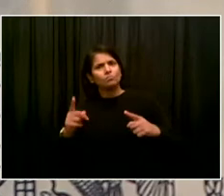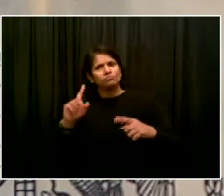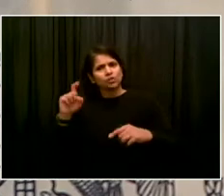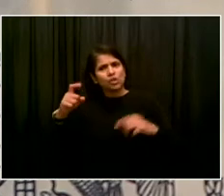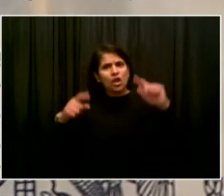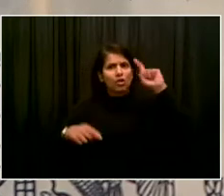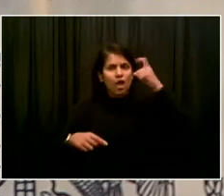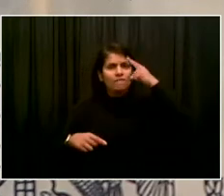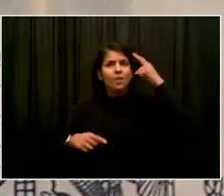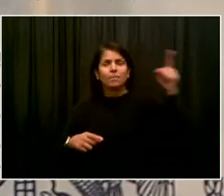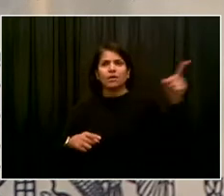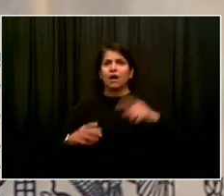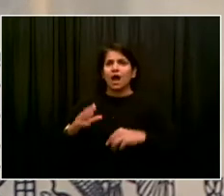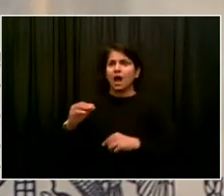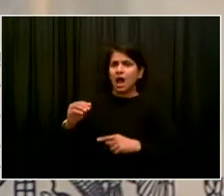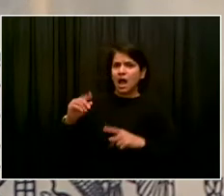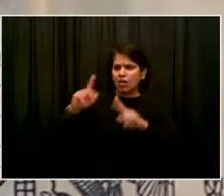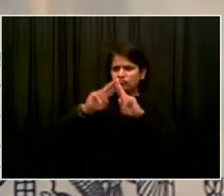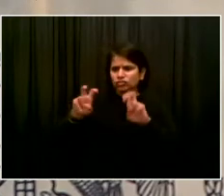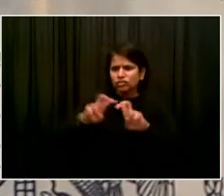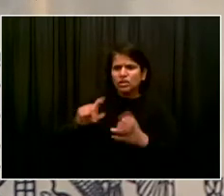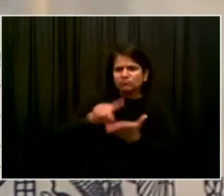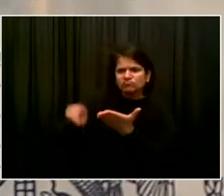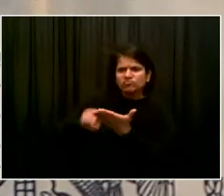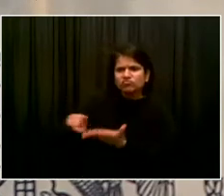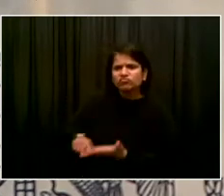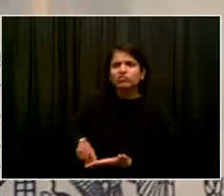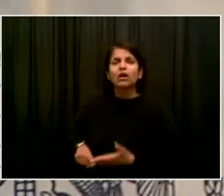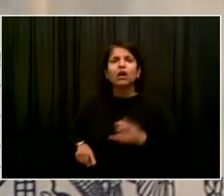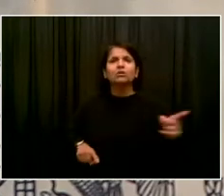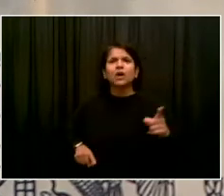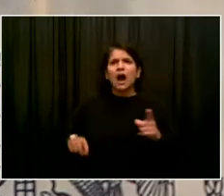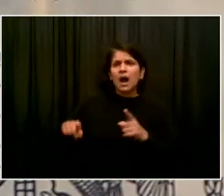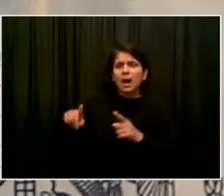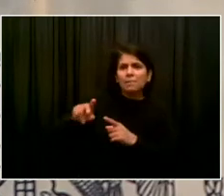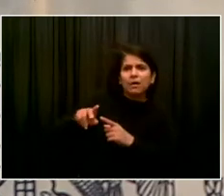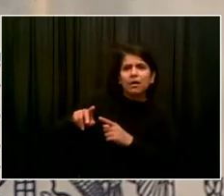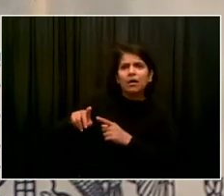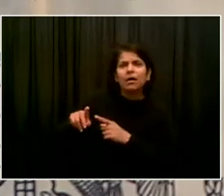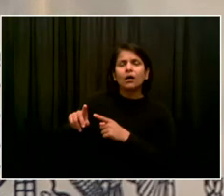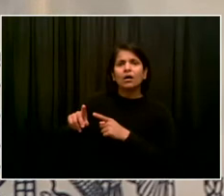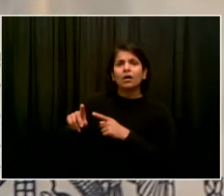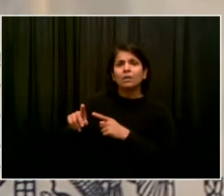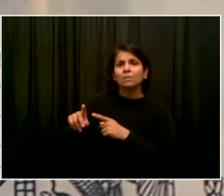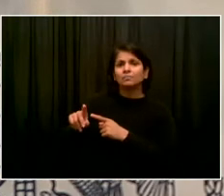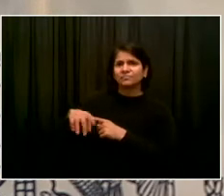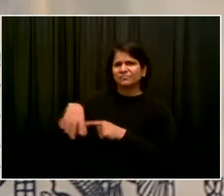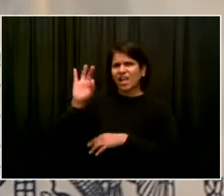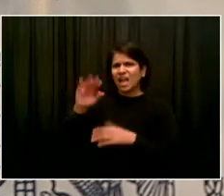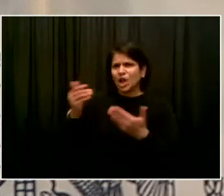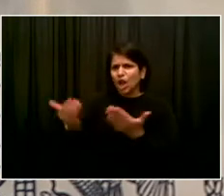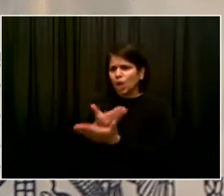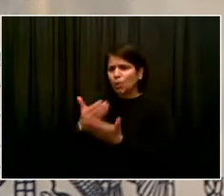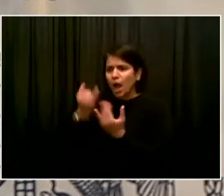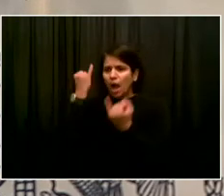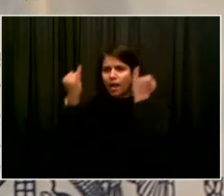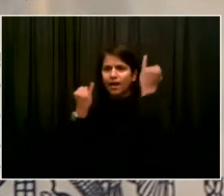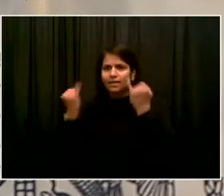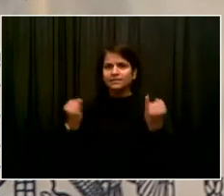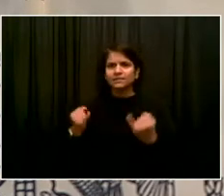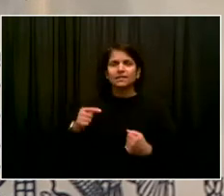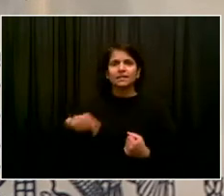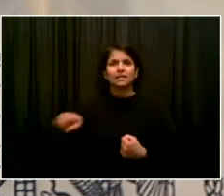there are changes and new ideas that can be achieved. This is first in the nation. And I hope it becomes an